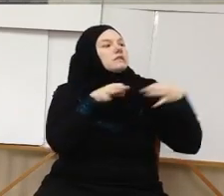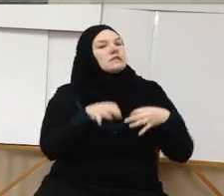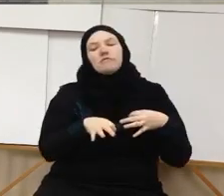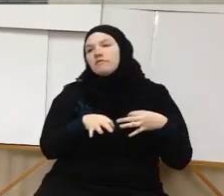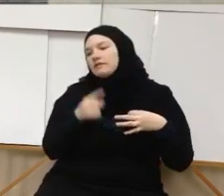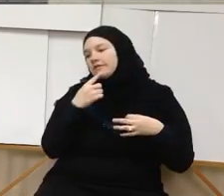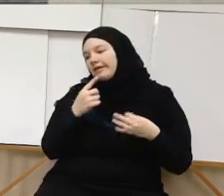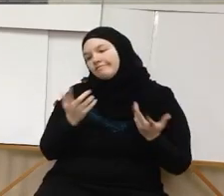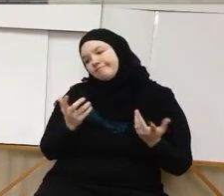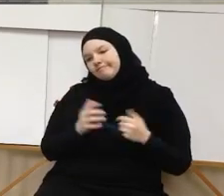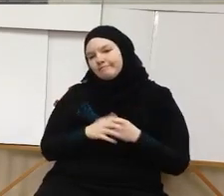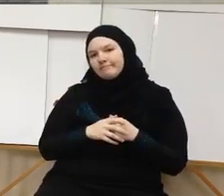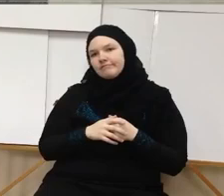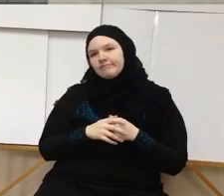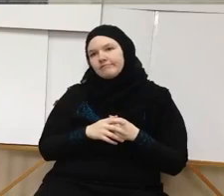says, sir,